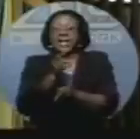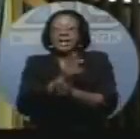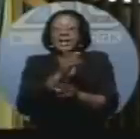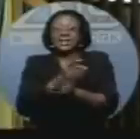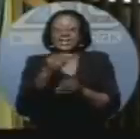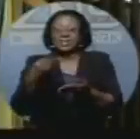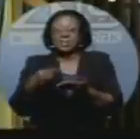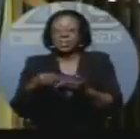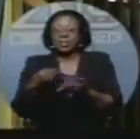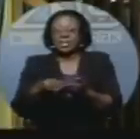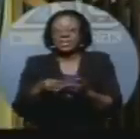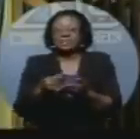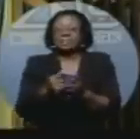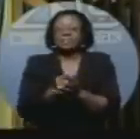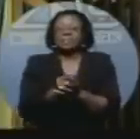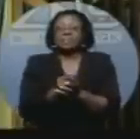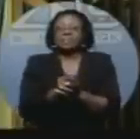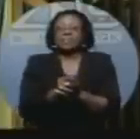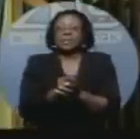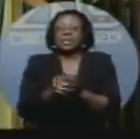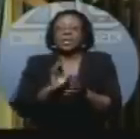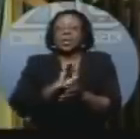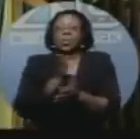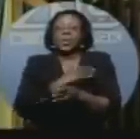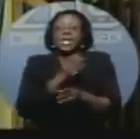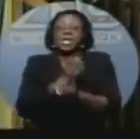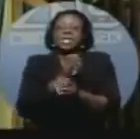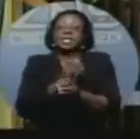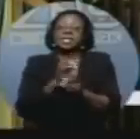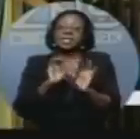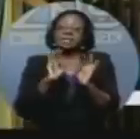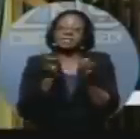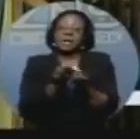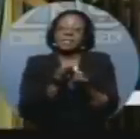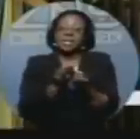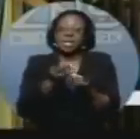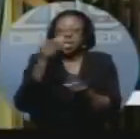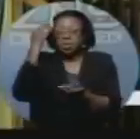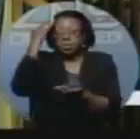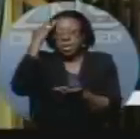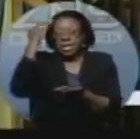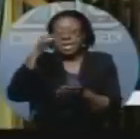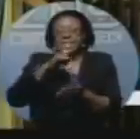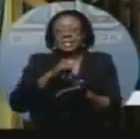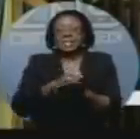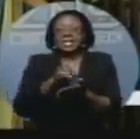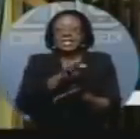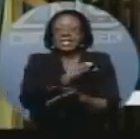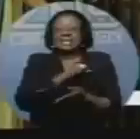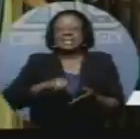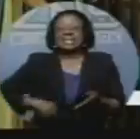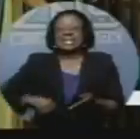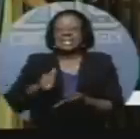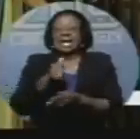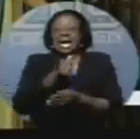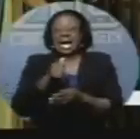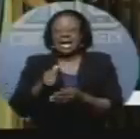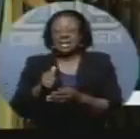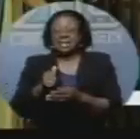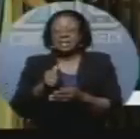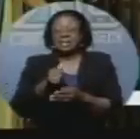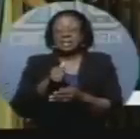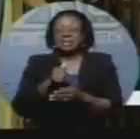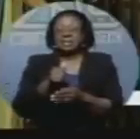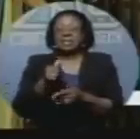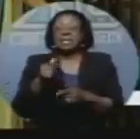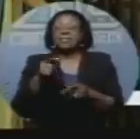We in the customs family realize that St. Agnes, over the hill church, and where people come into